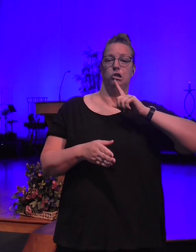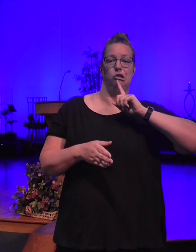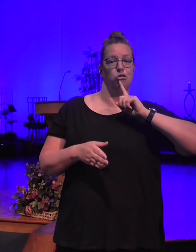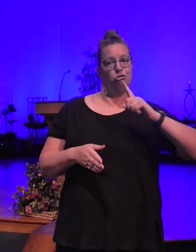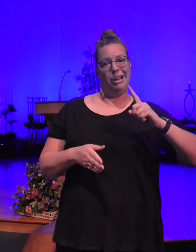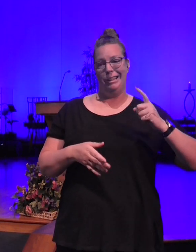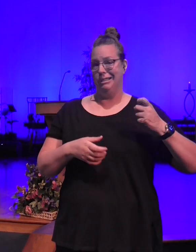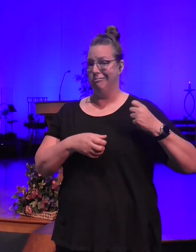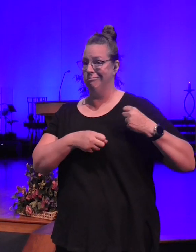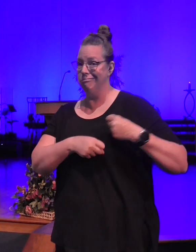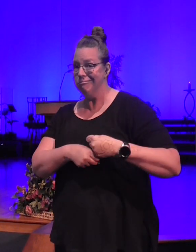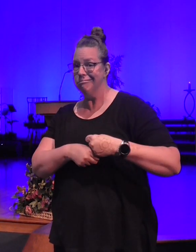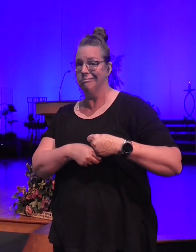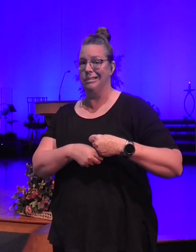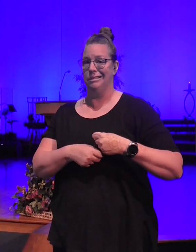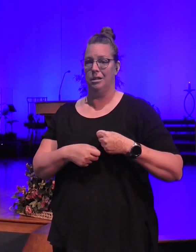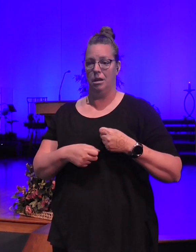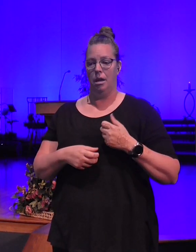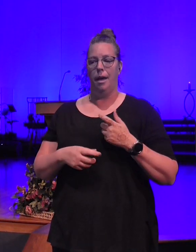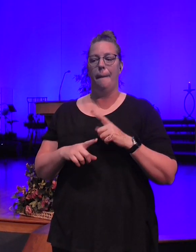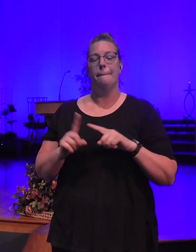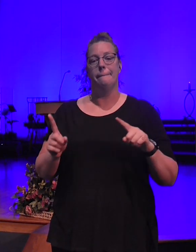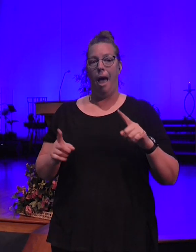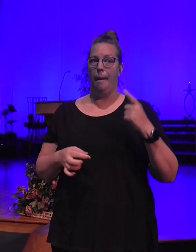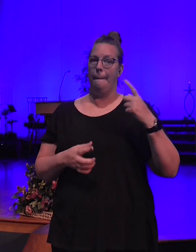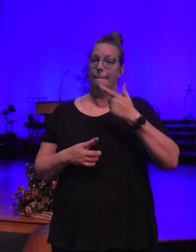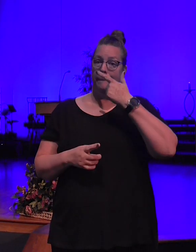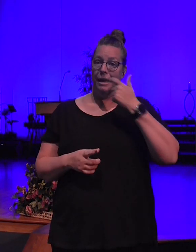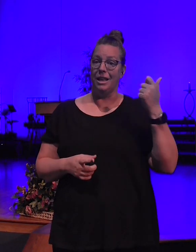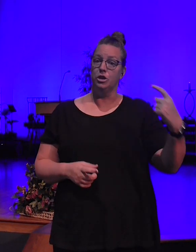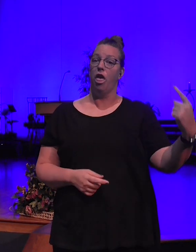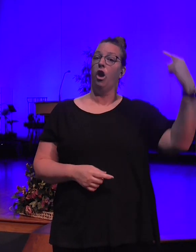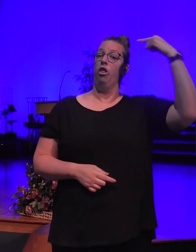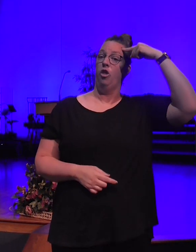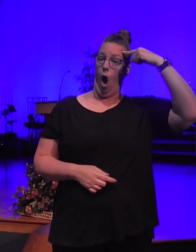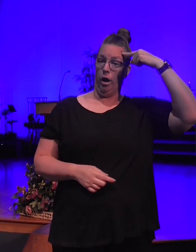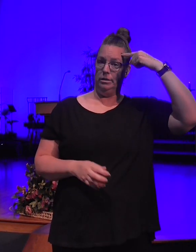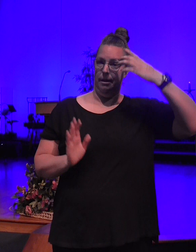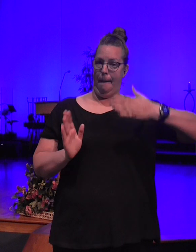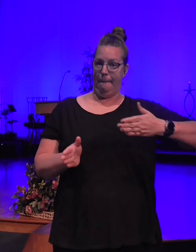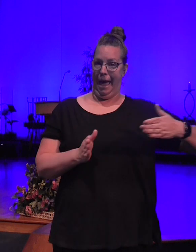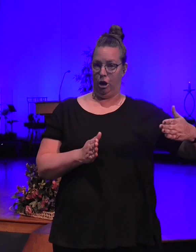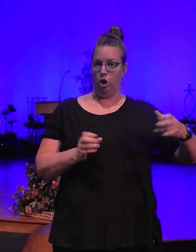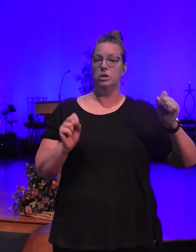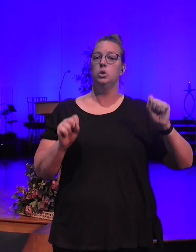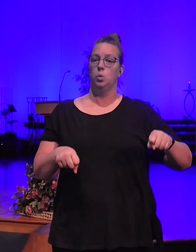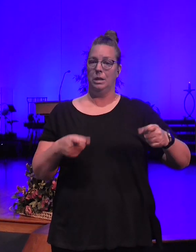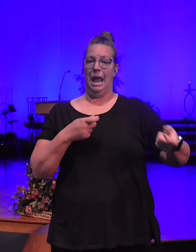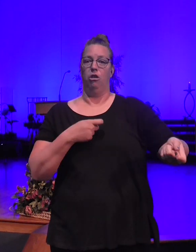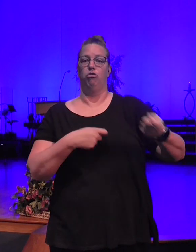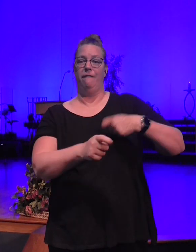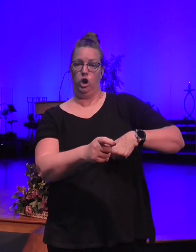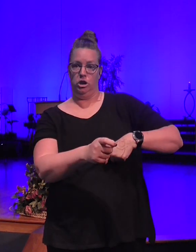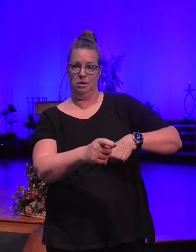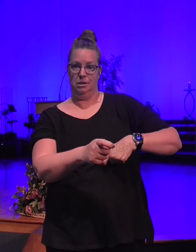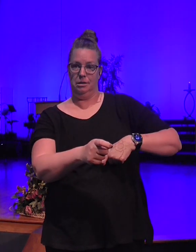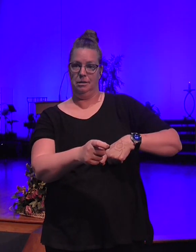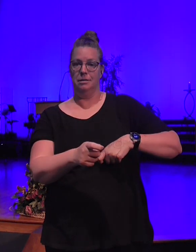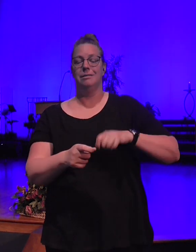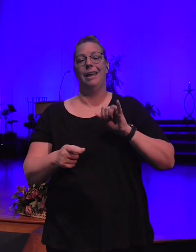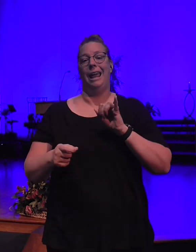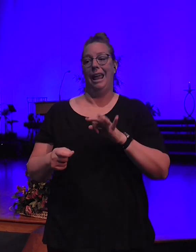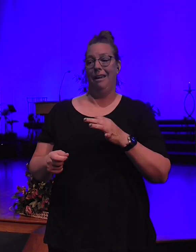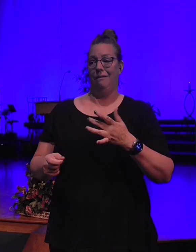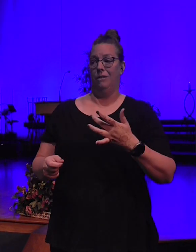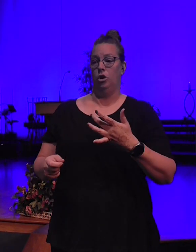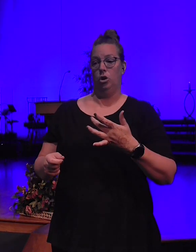tenacity. But being thought patterns, they can be reversed. If you are filled